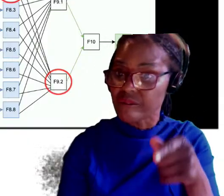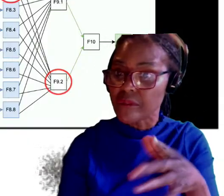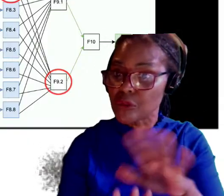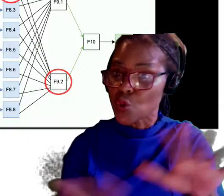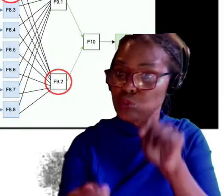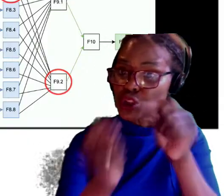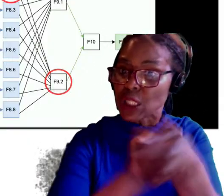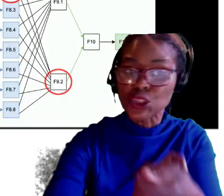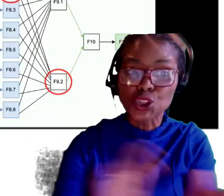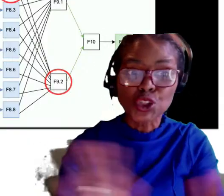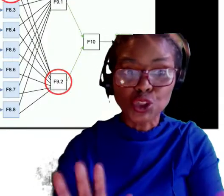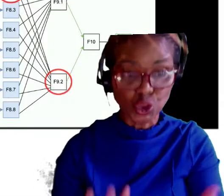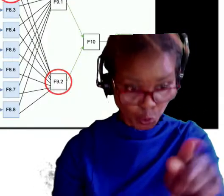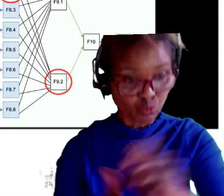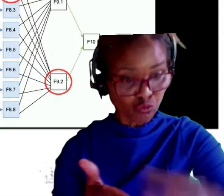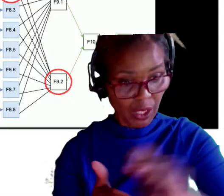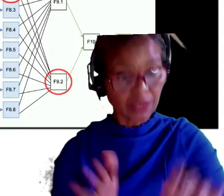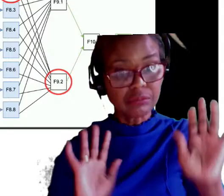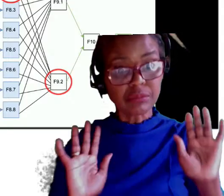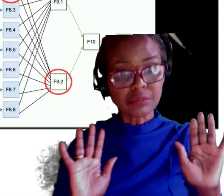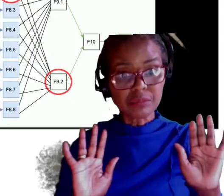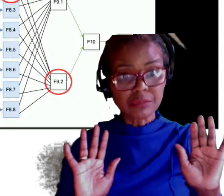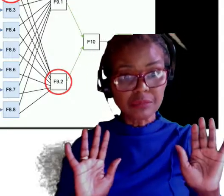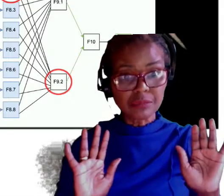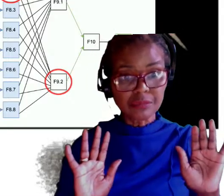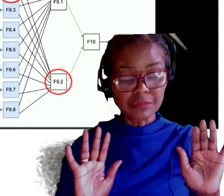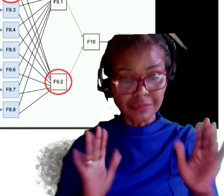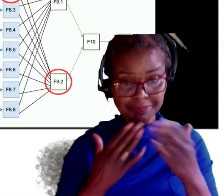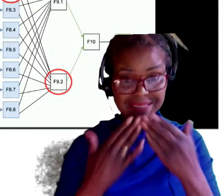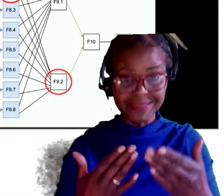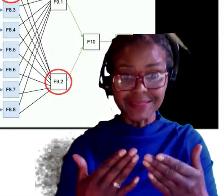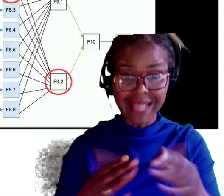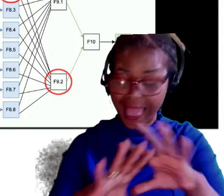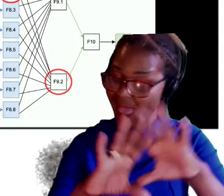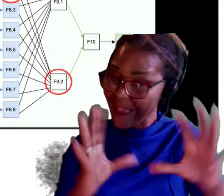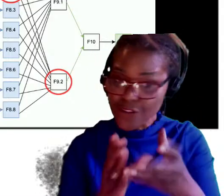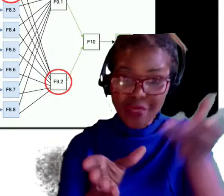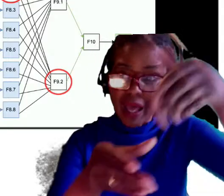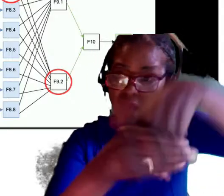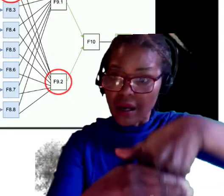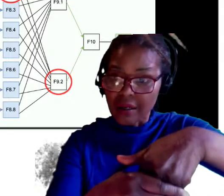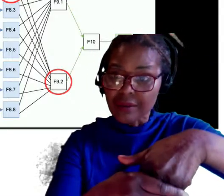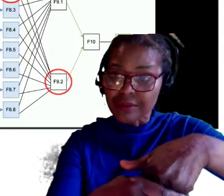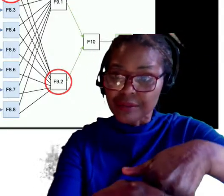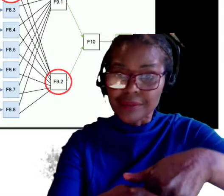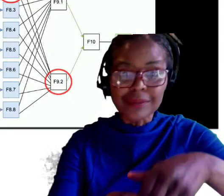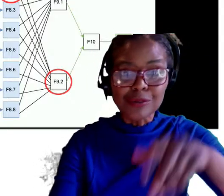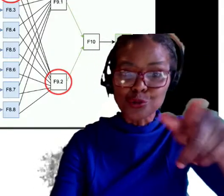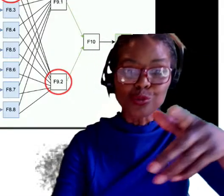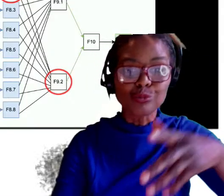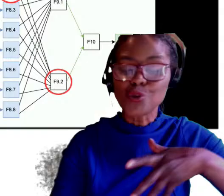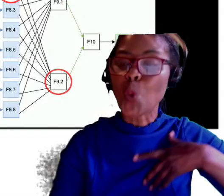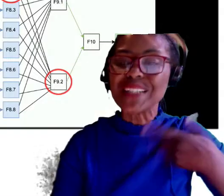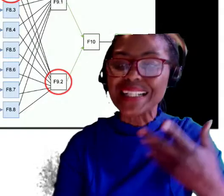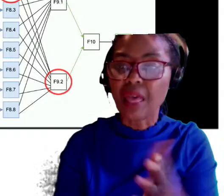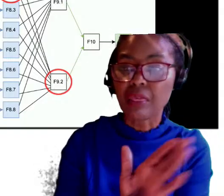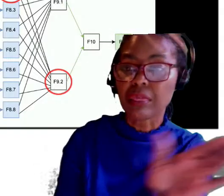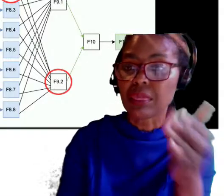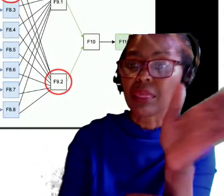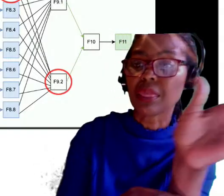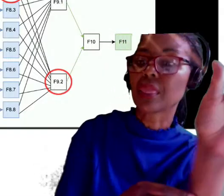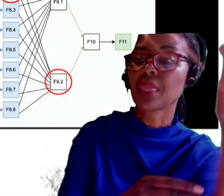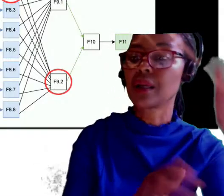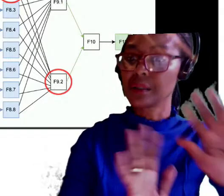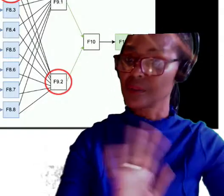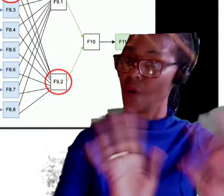You've written it now, it does all those jobs already without any of the fancy dancing. I think it was Stuart Pringle